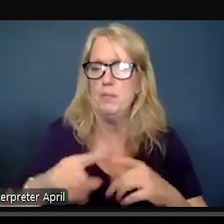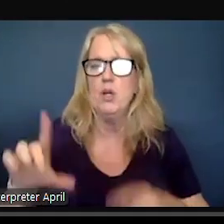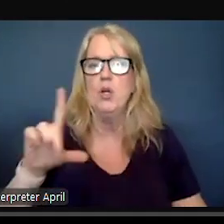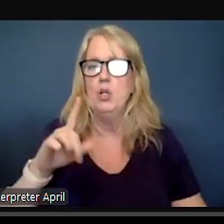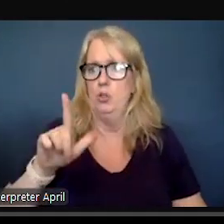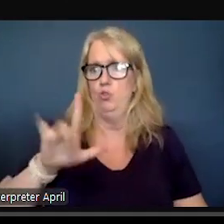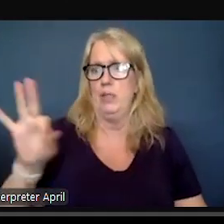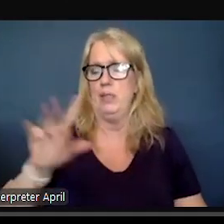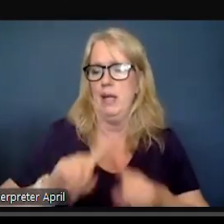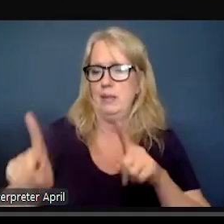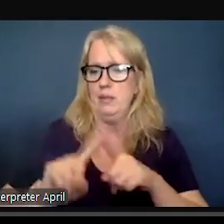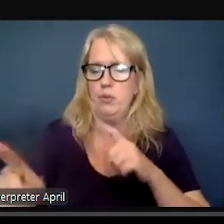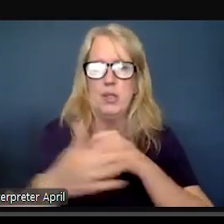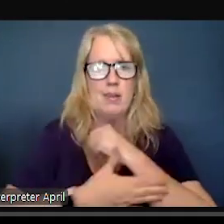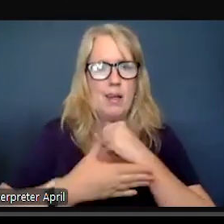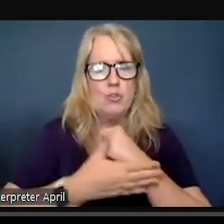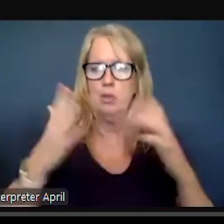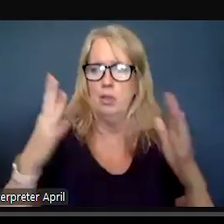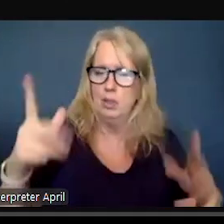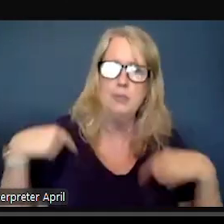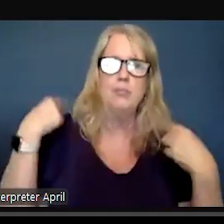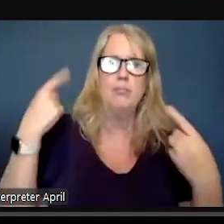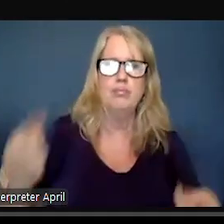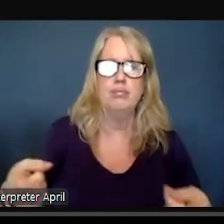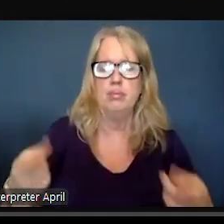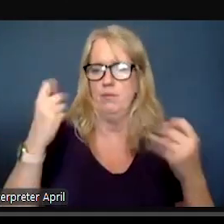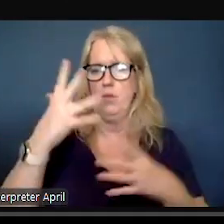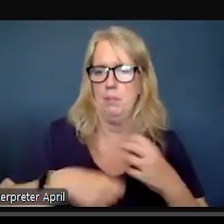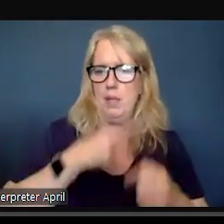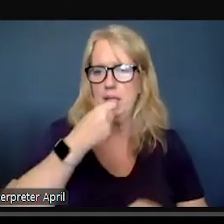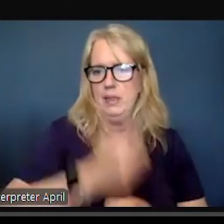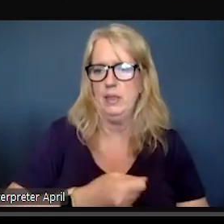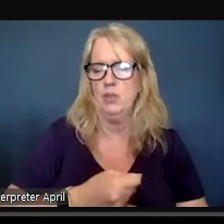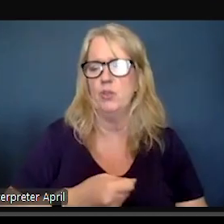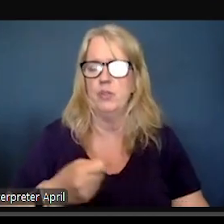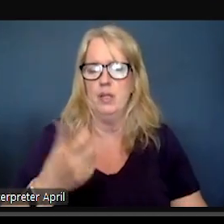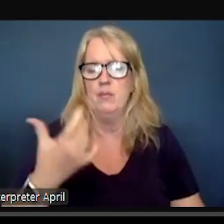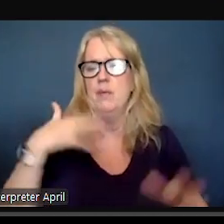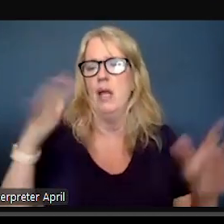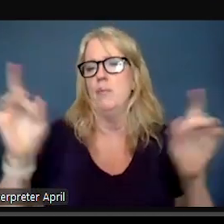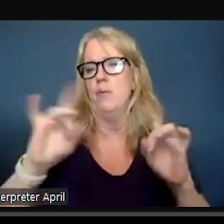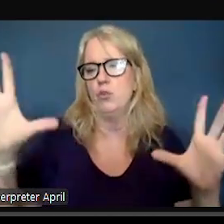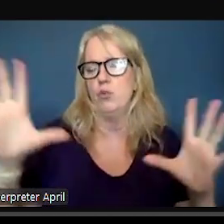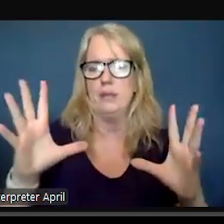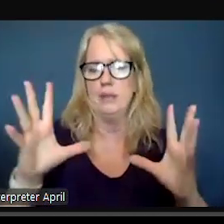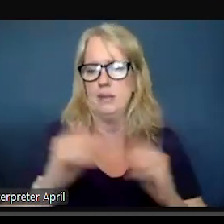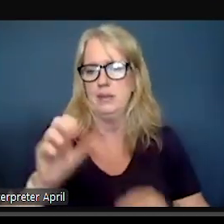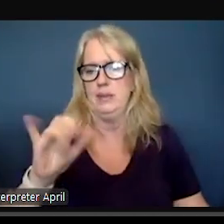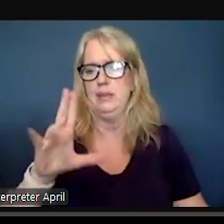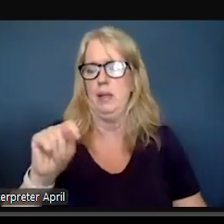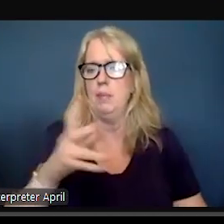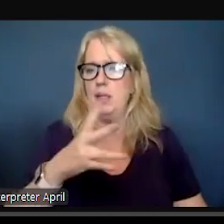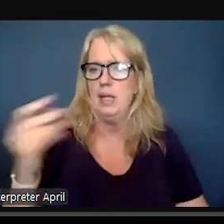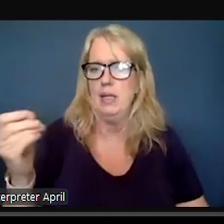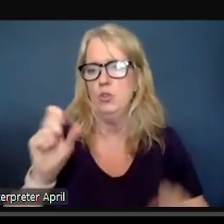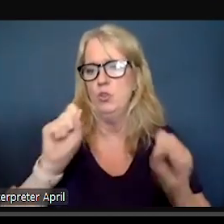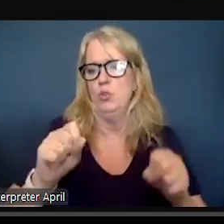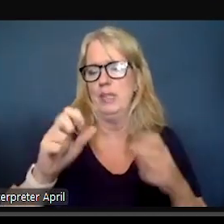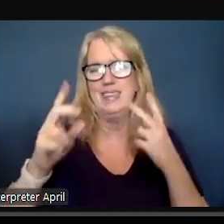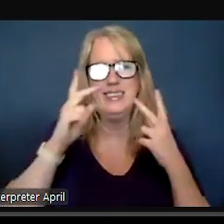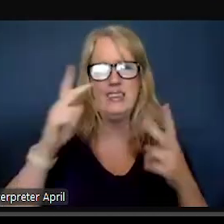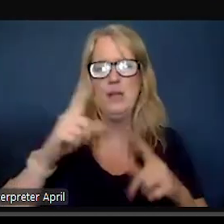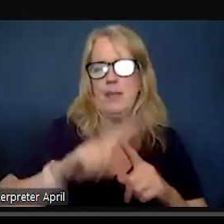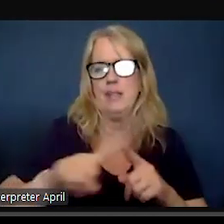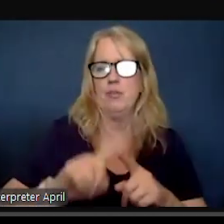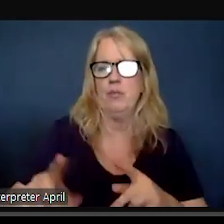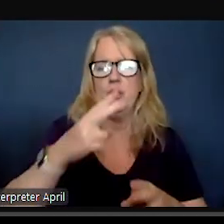29 countries over the years of having the crisis summits in some way. And you can see the different